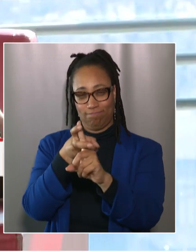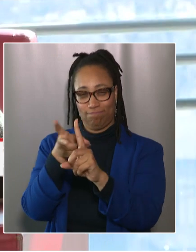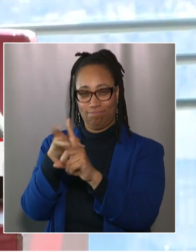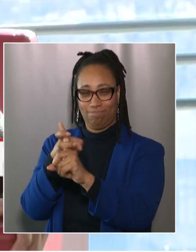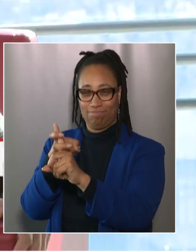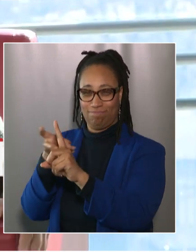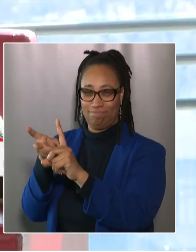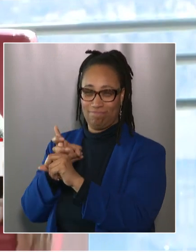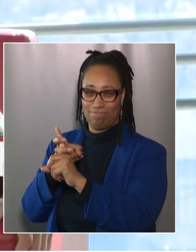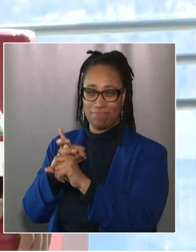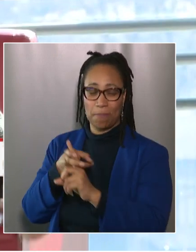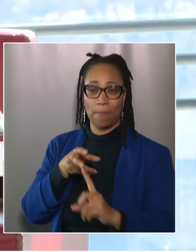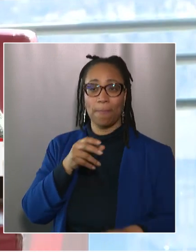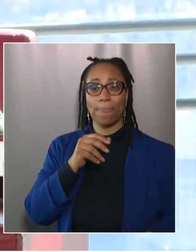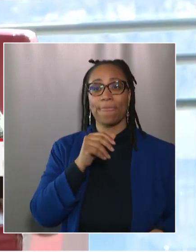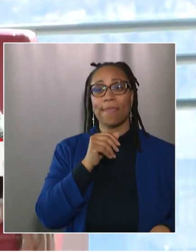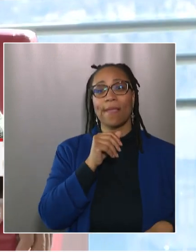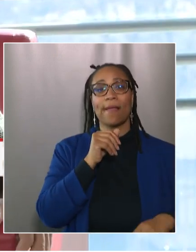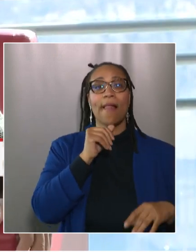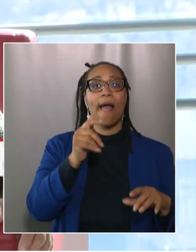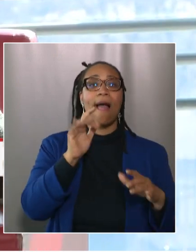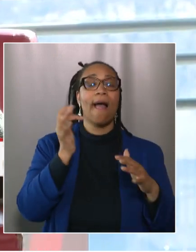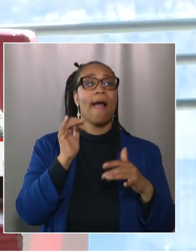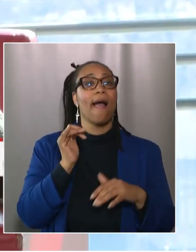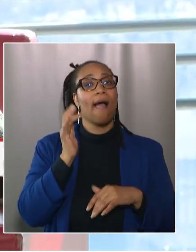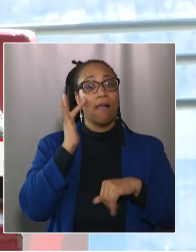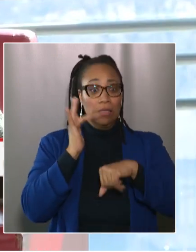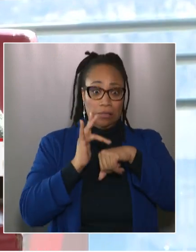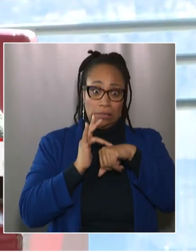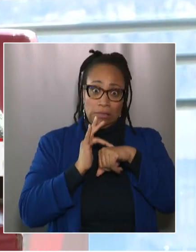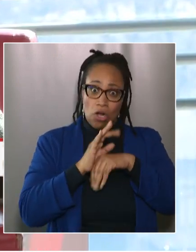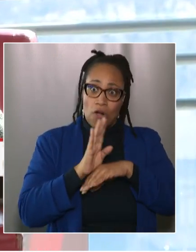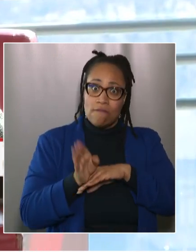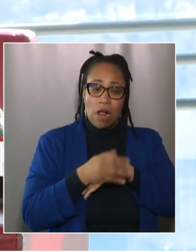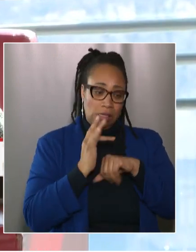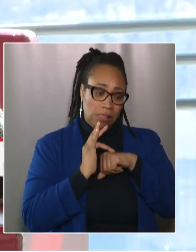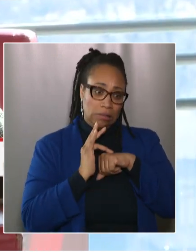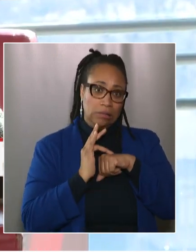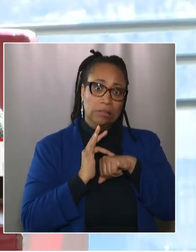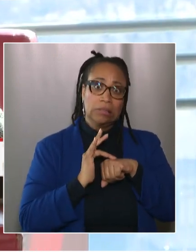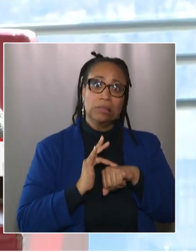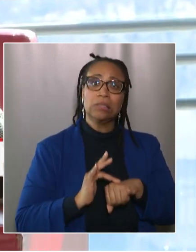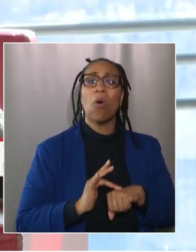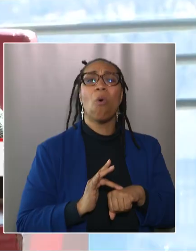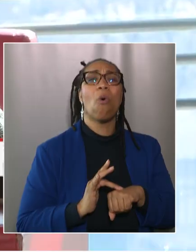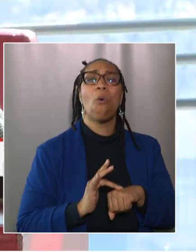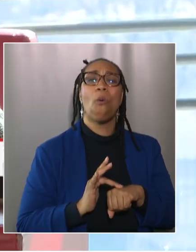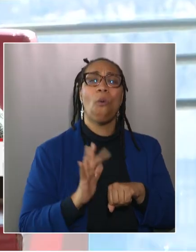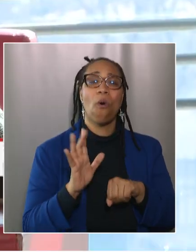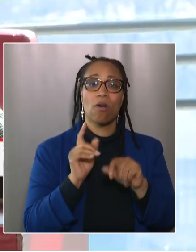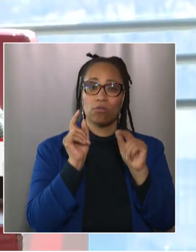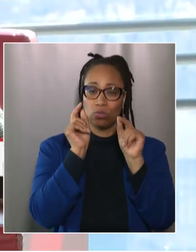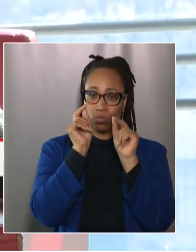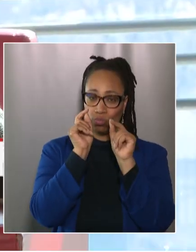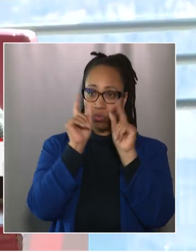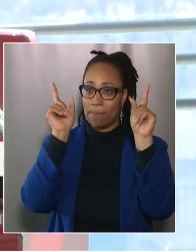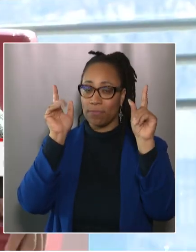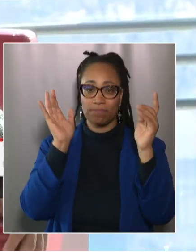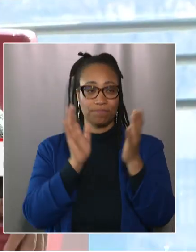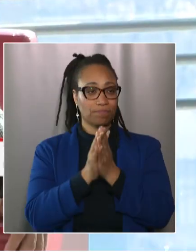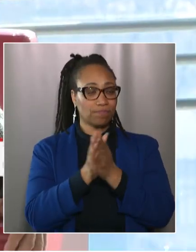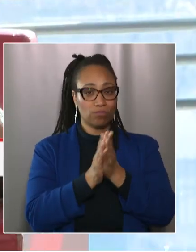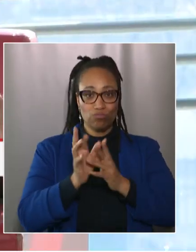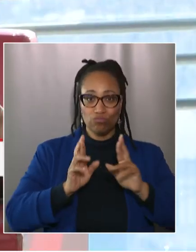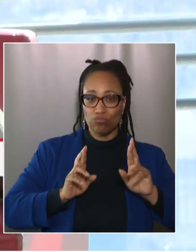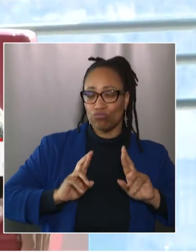up. It wakes me up in the morning, making sure that we can deliver on opportunities for DC residents.